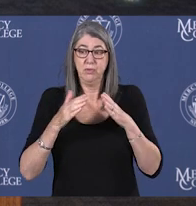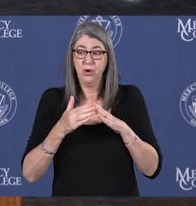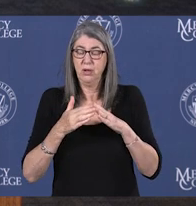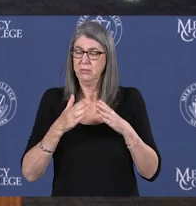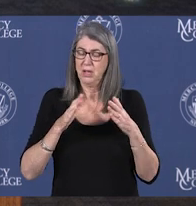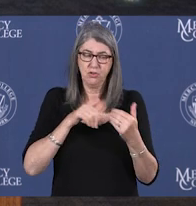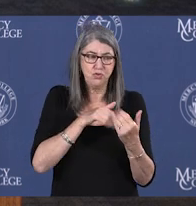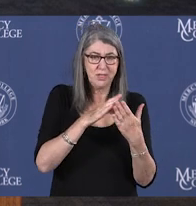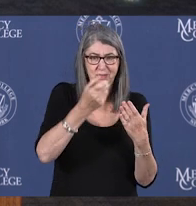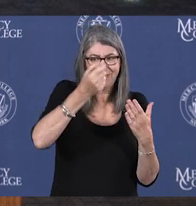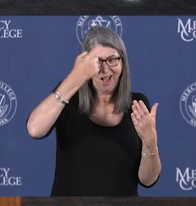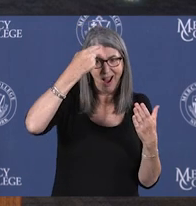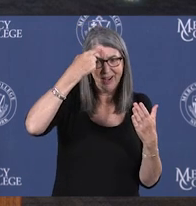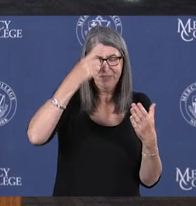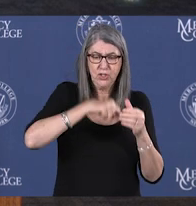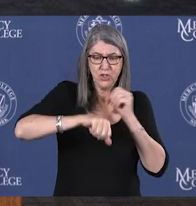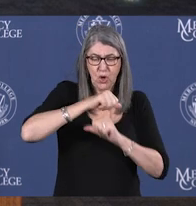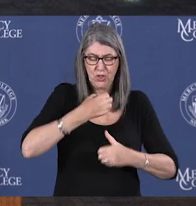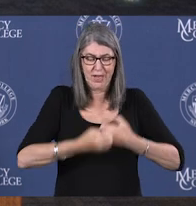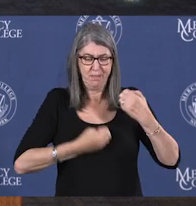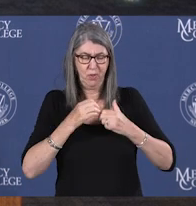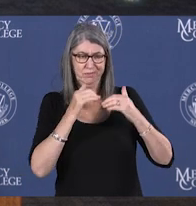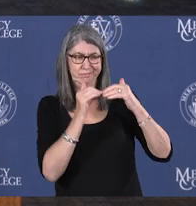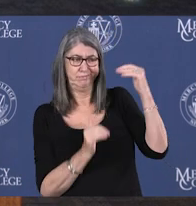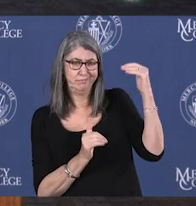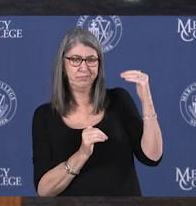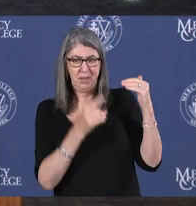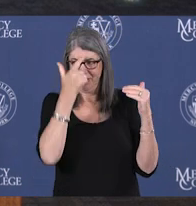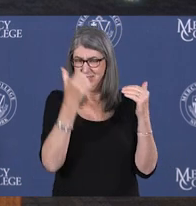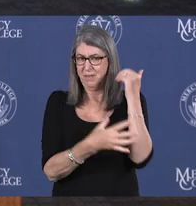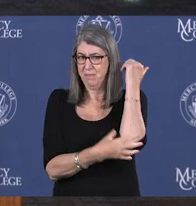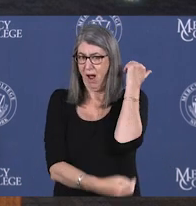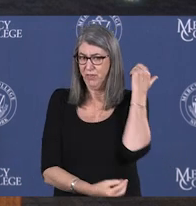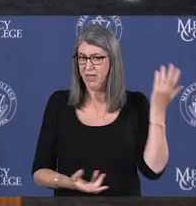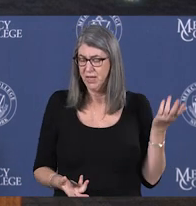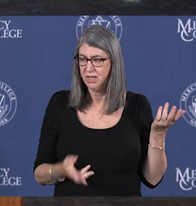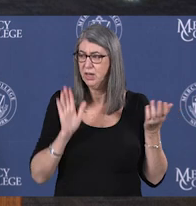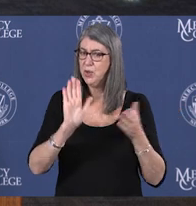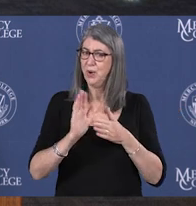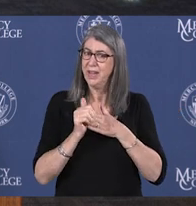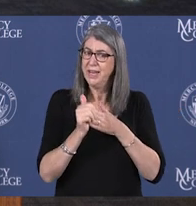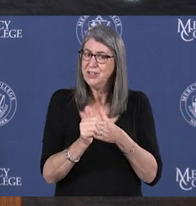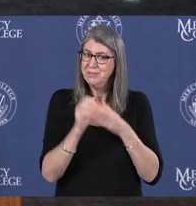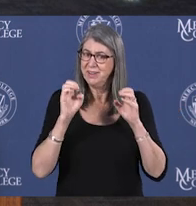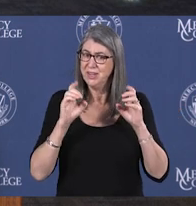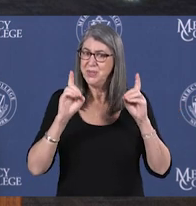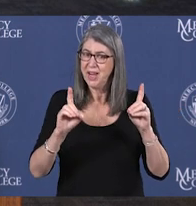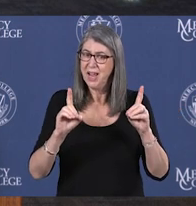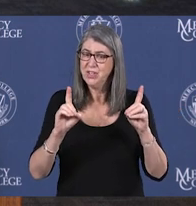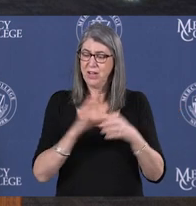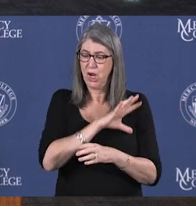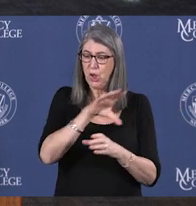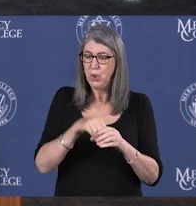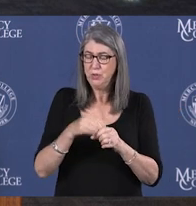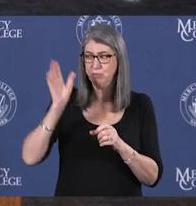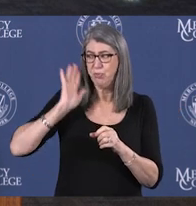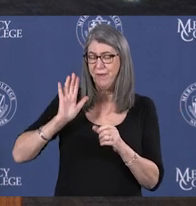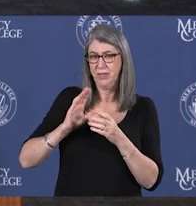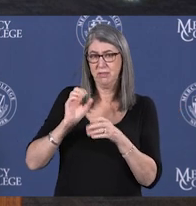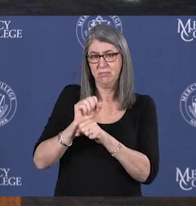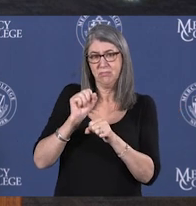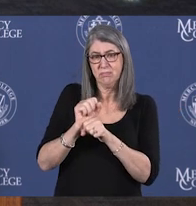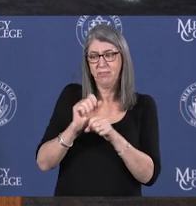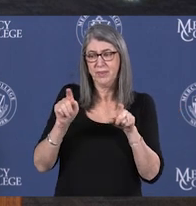address cognitive and social-emotional inequities due to poverty. Your leadership in education includes